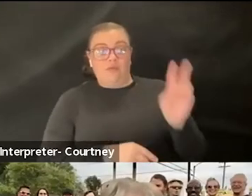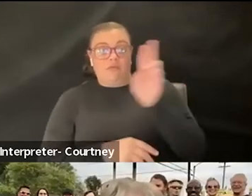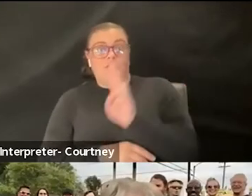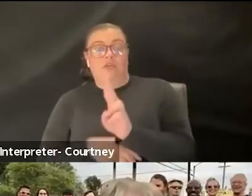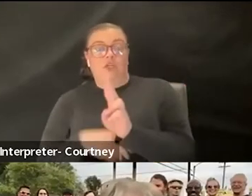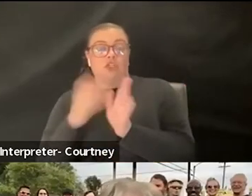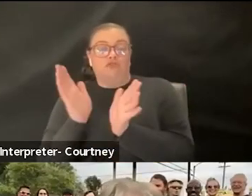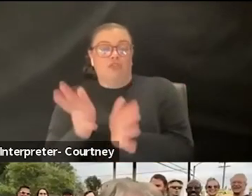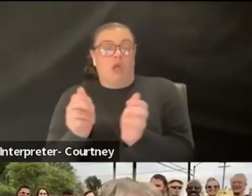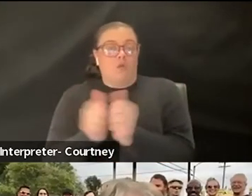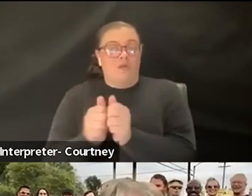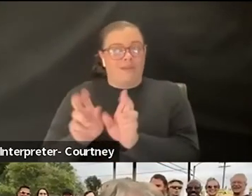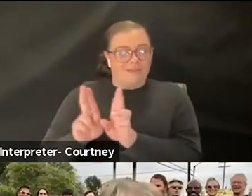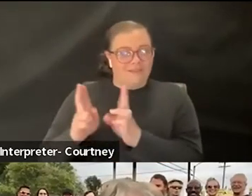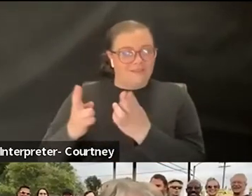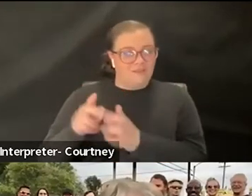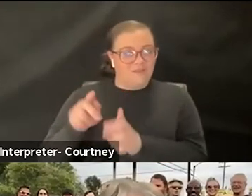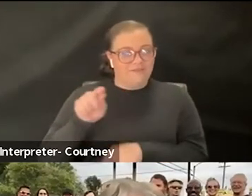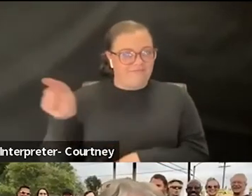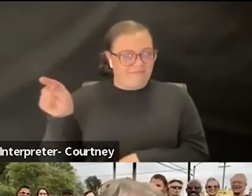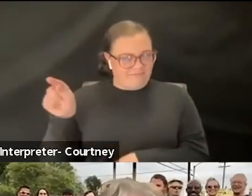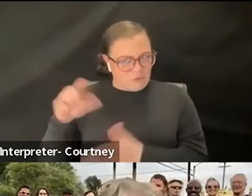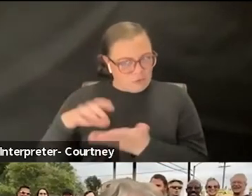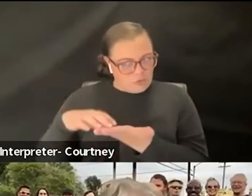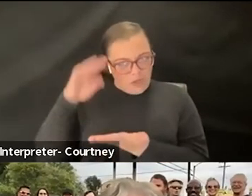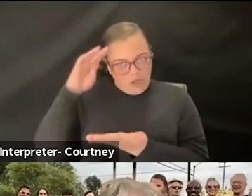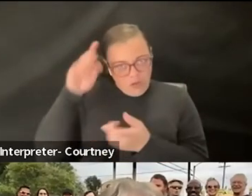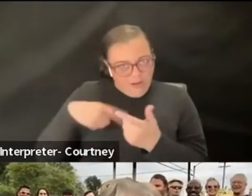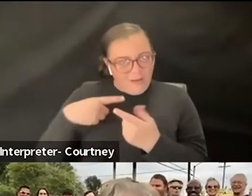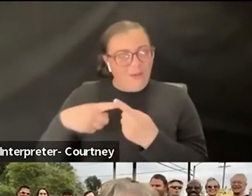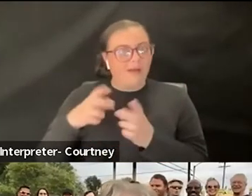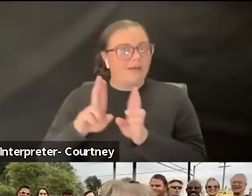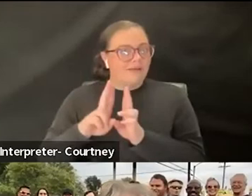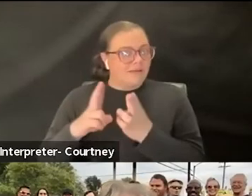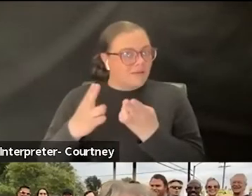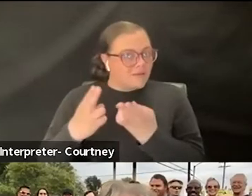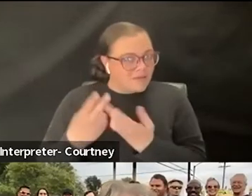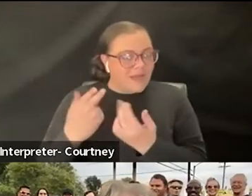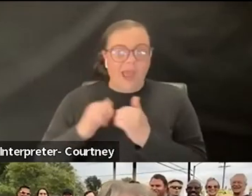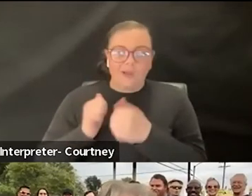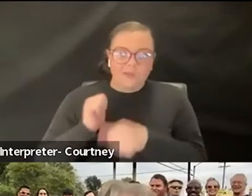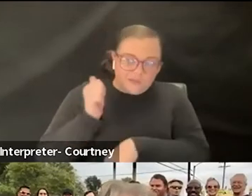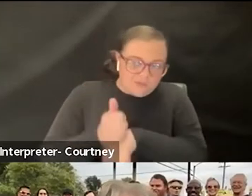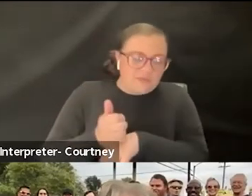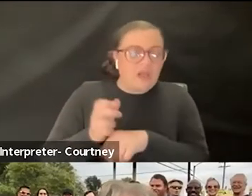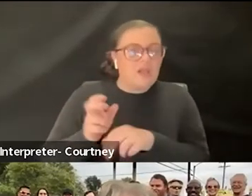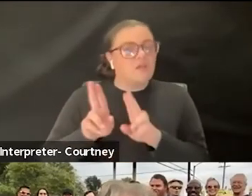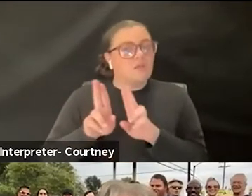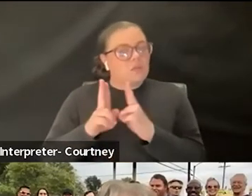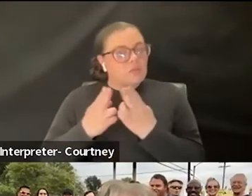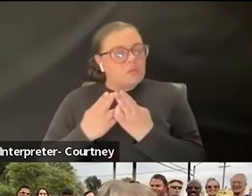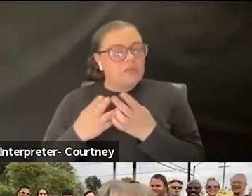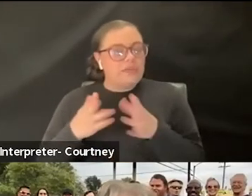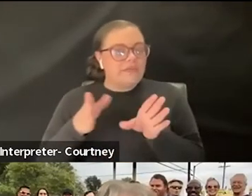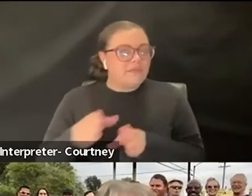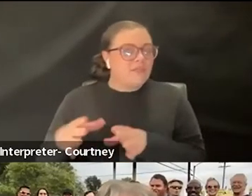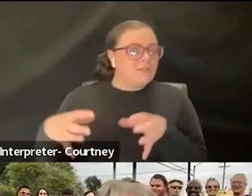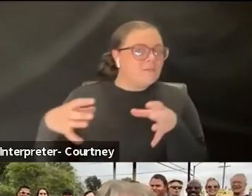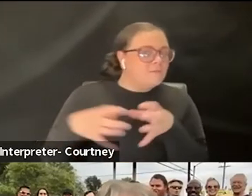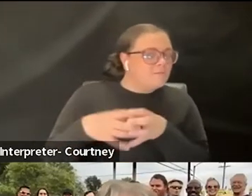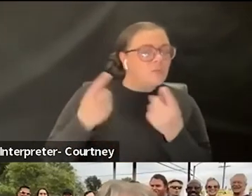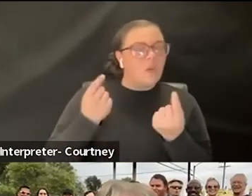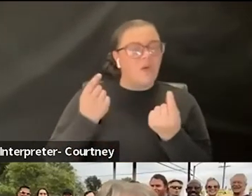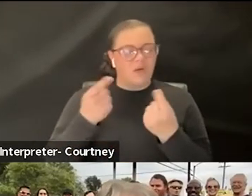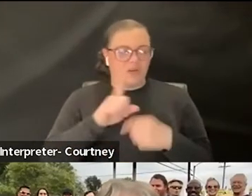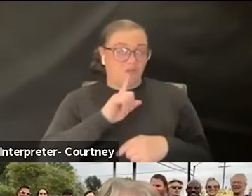here. One thing about the union, for advice, is it just gives you good peace of mind. We